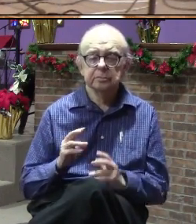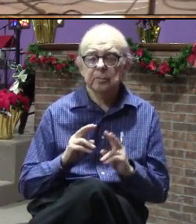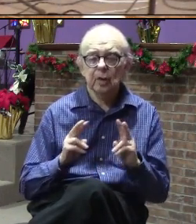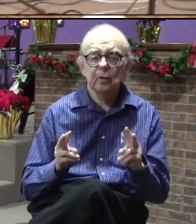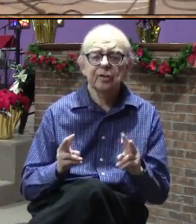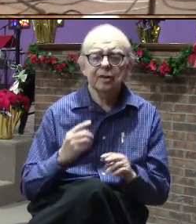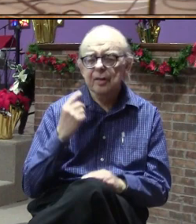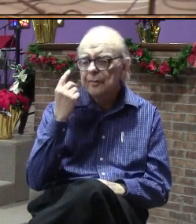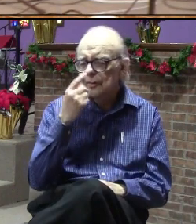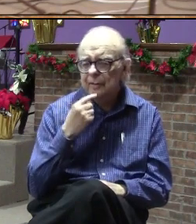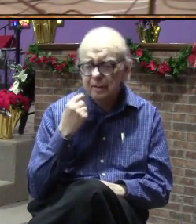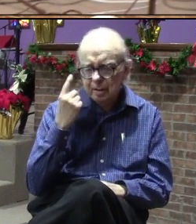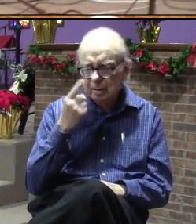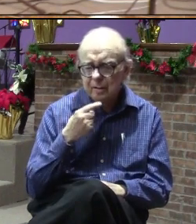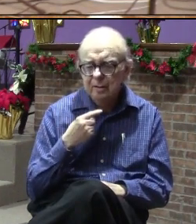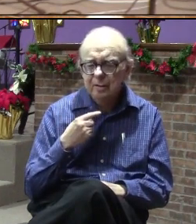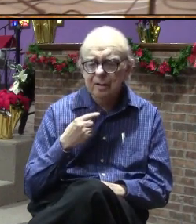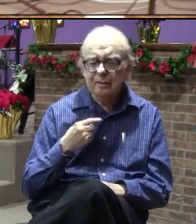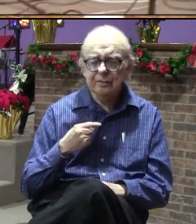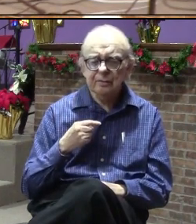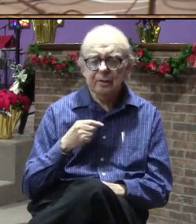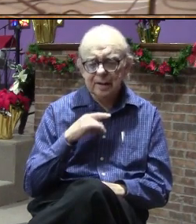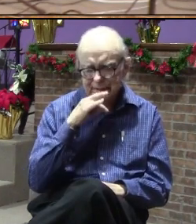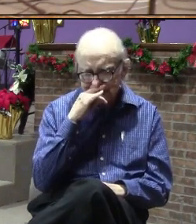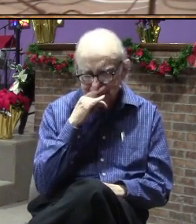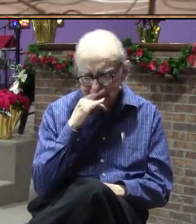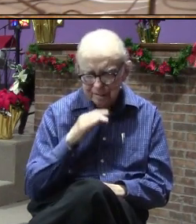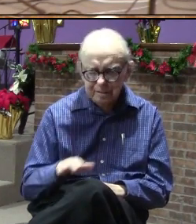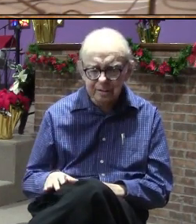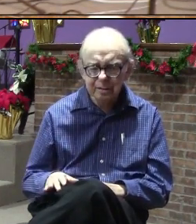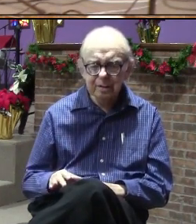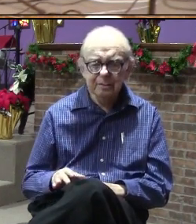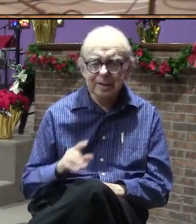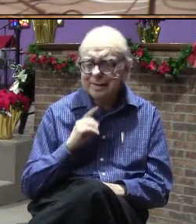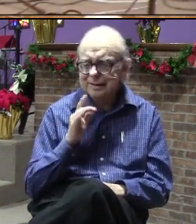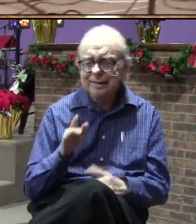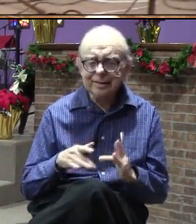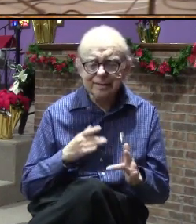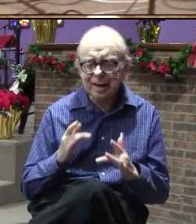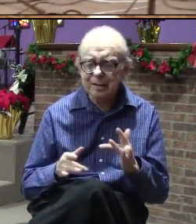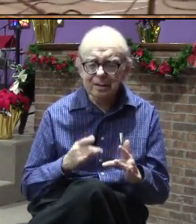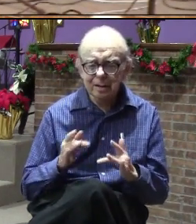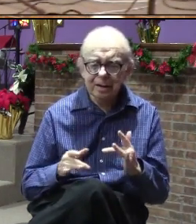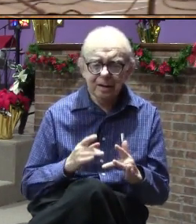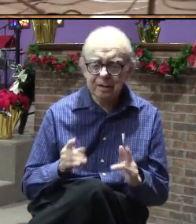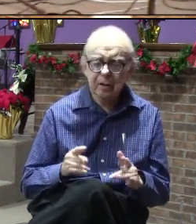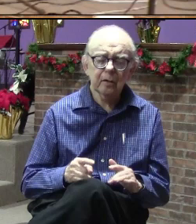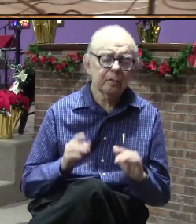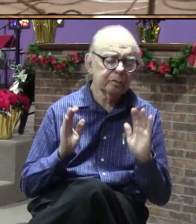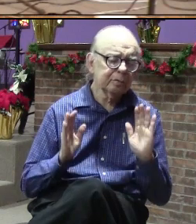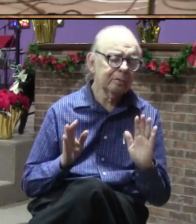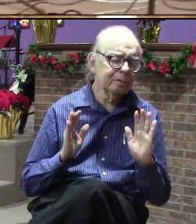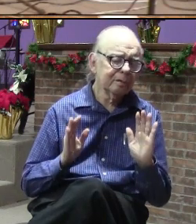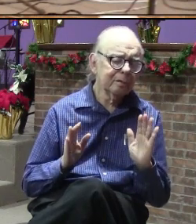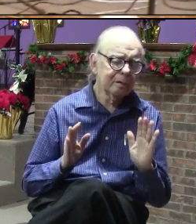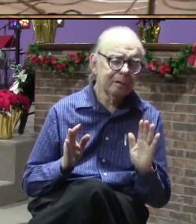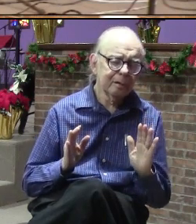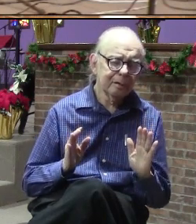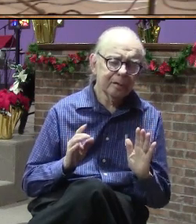faces of little kids and just the excitement, it's amazing.